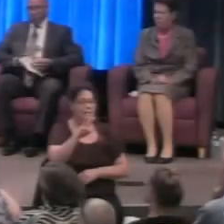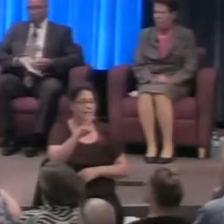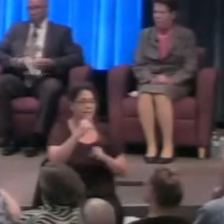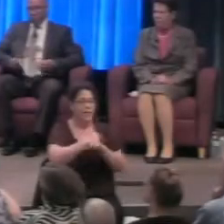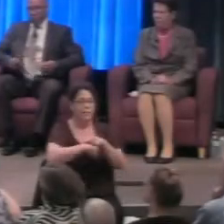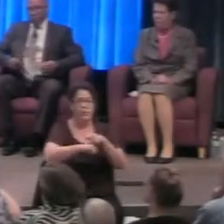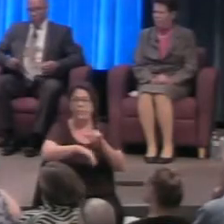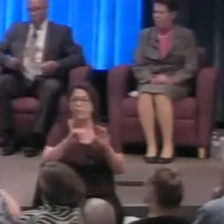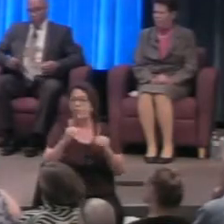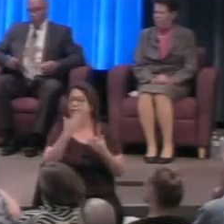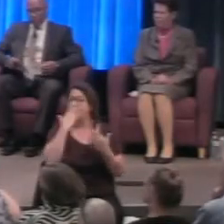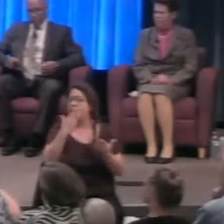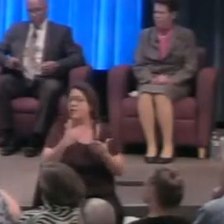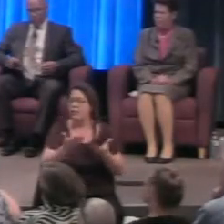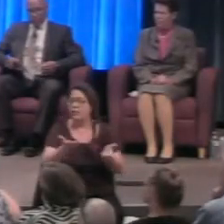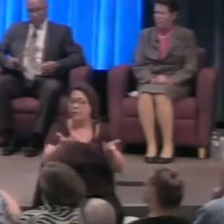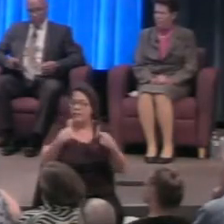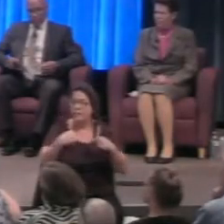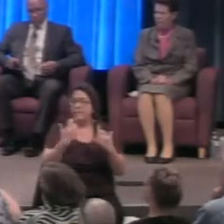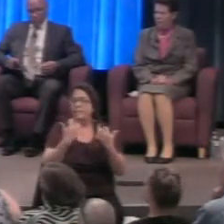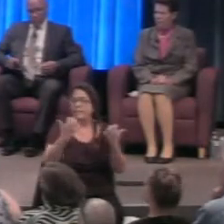time to help Miss Miller celebrate her retirement.